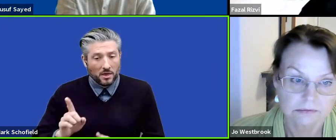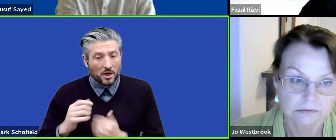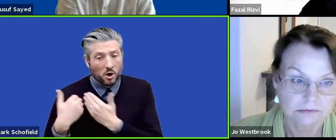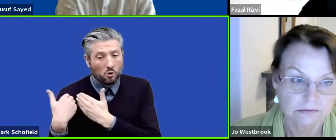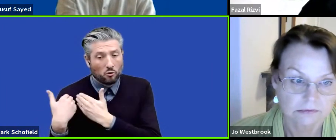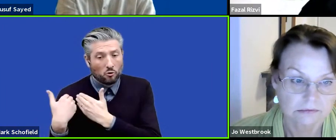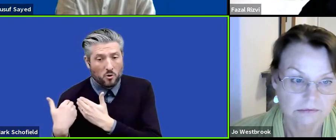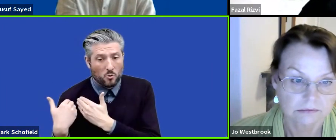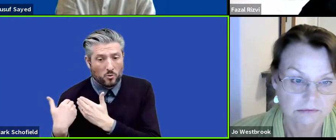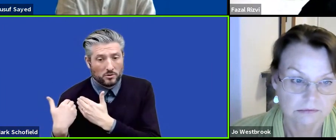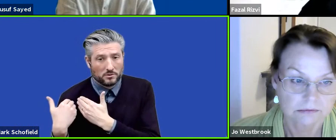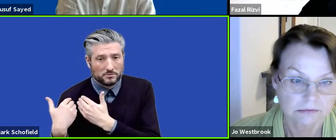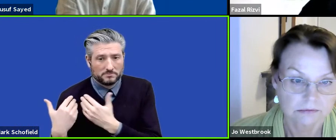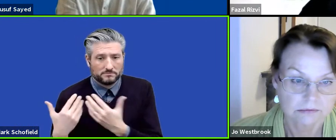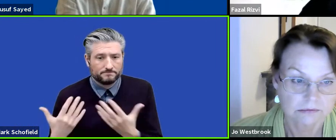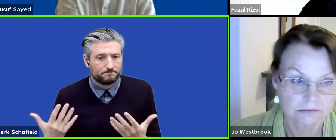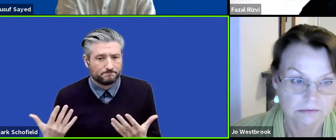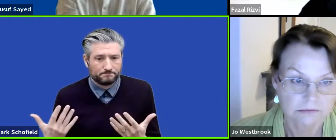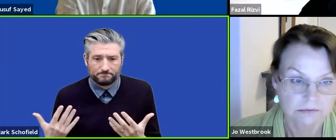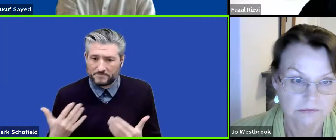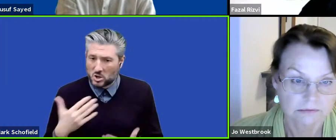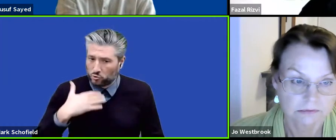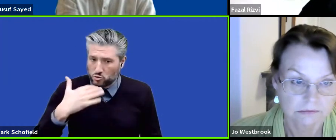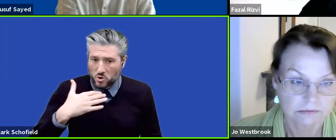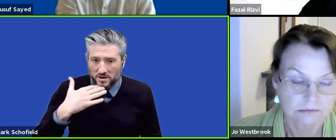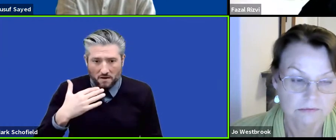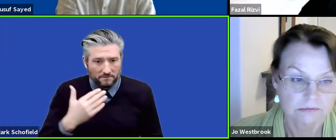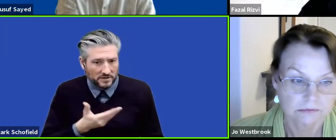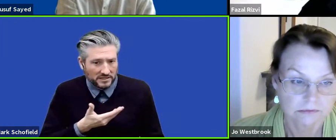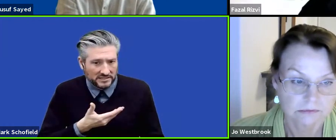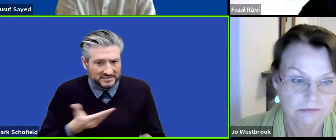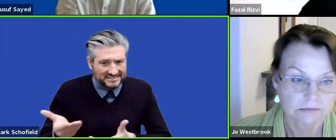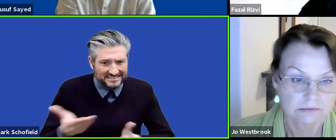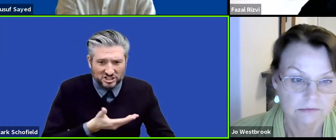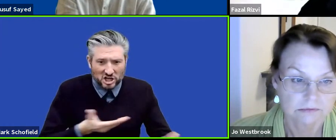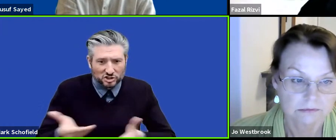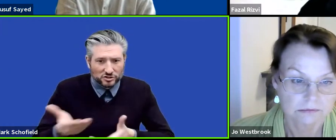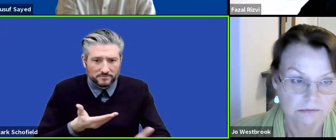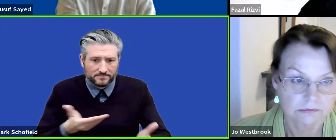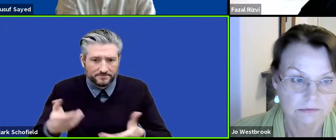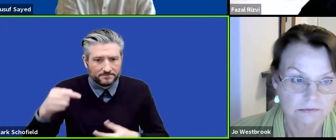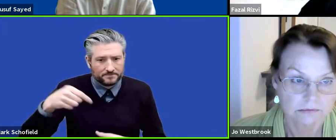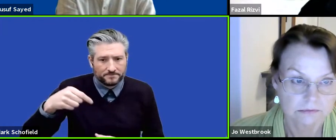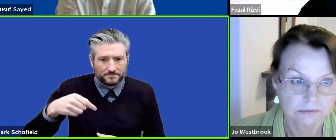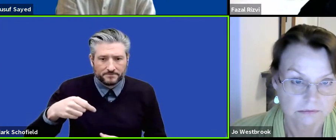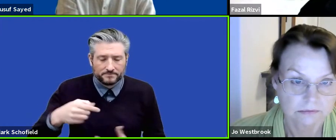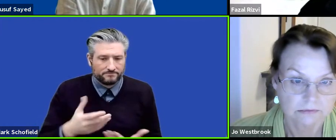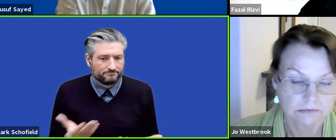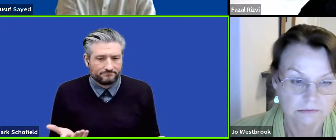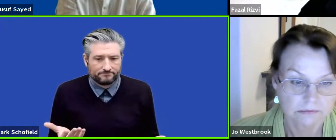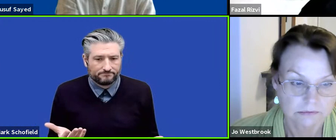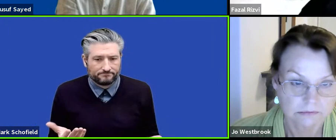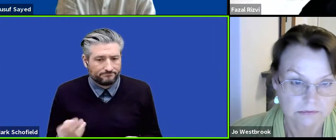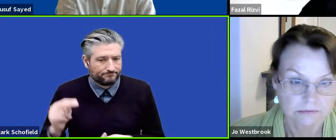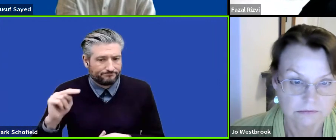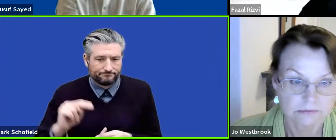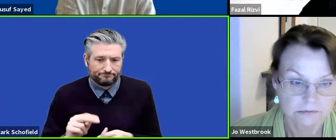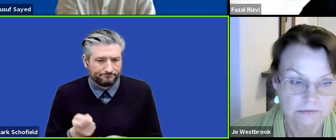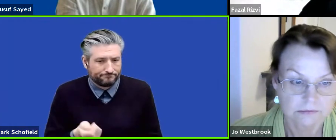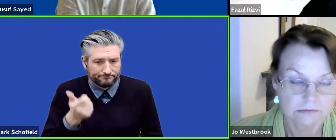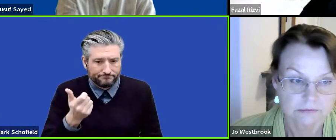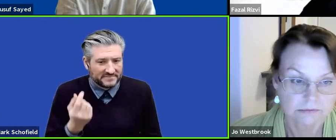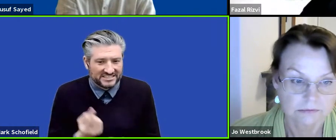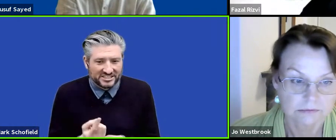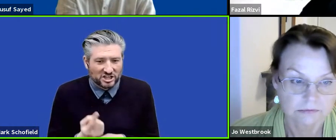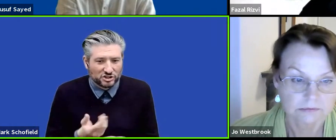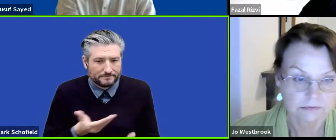as significantly discussed as it ought to. I know that it has created a whole range of anxieties in